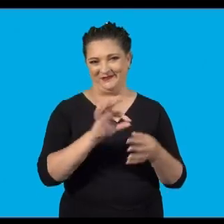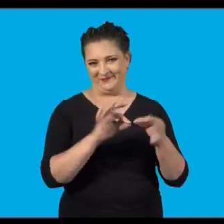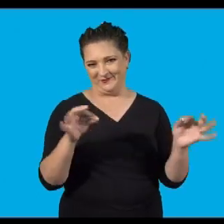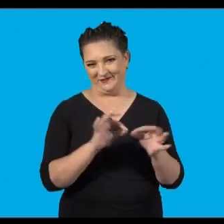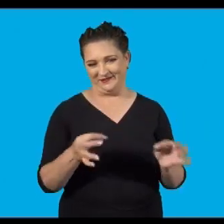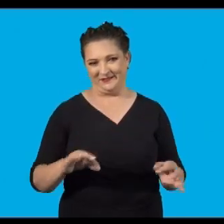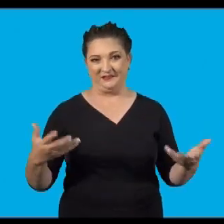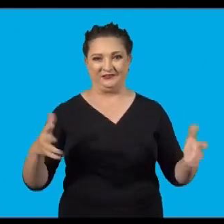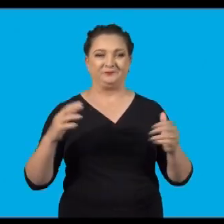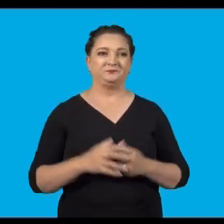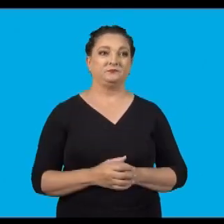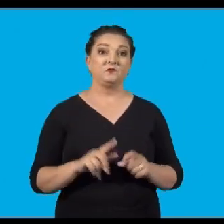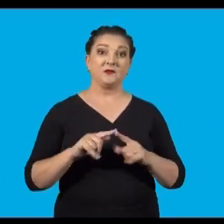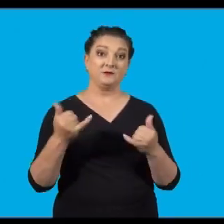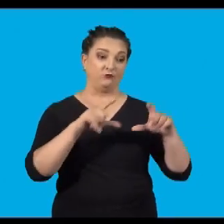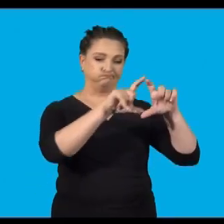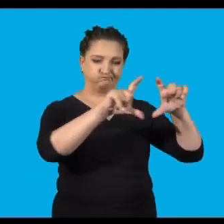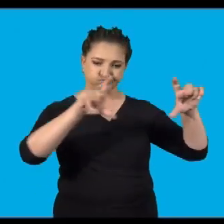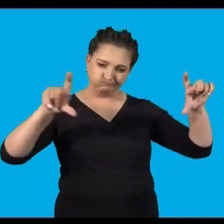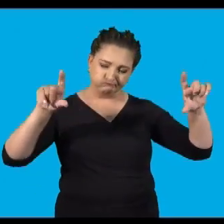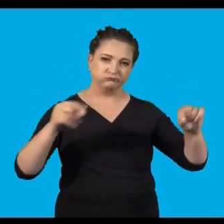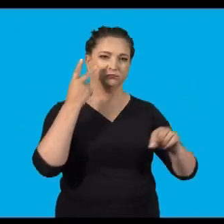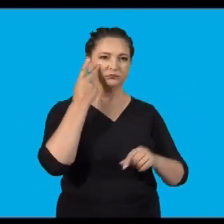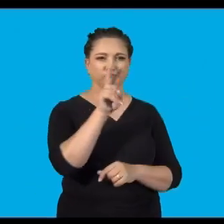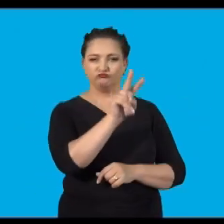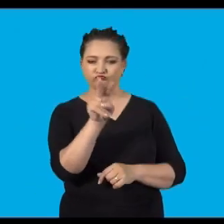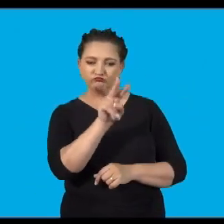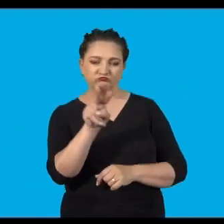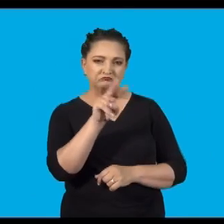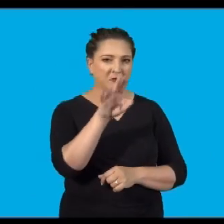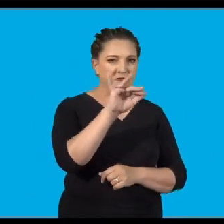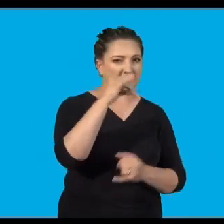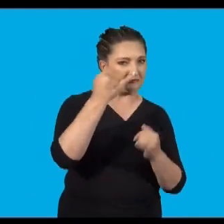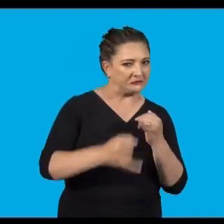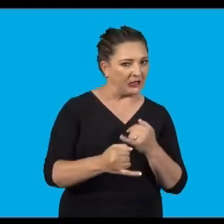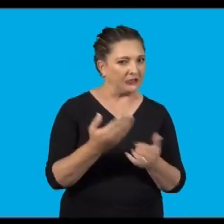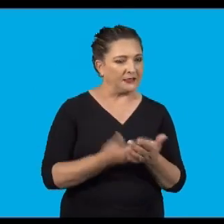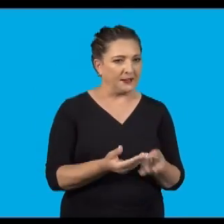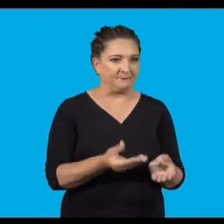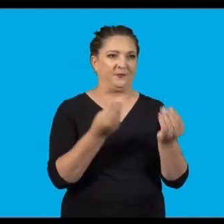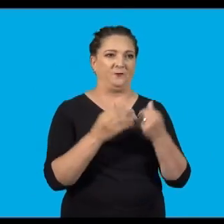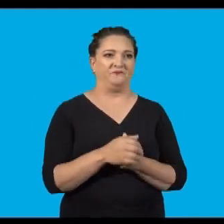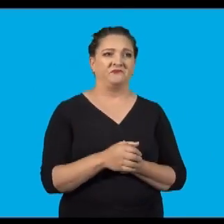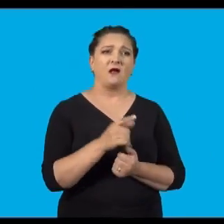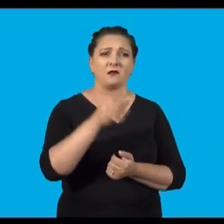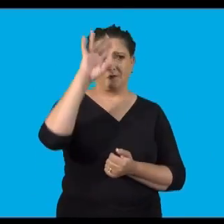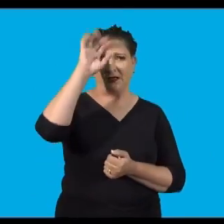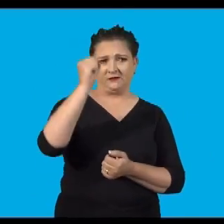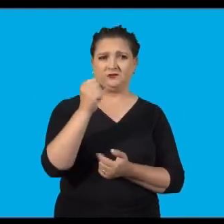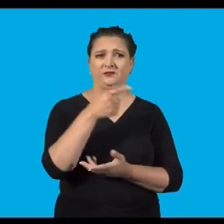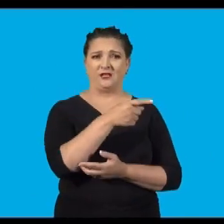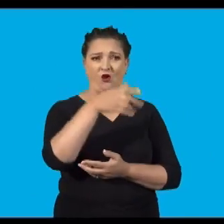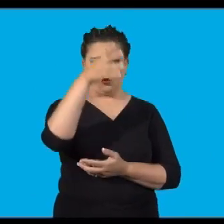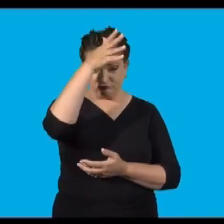rules to these sentences. Now let's look at a passage where we have to find the spelling errors. It